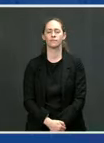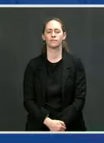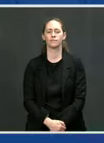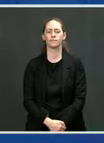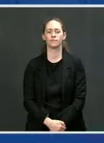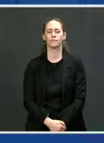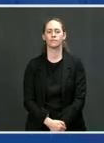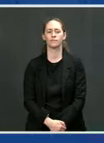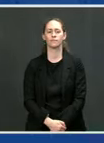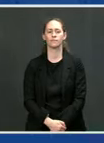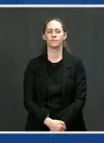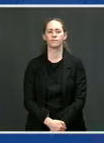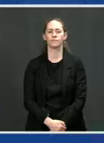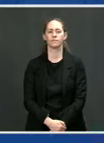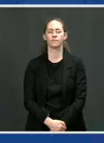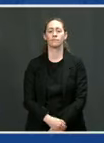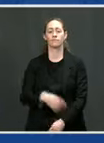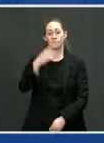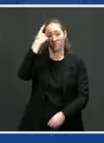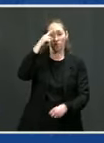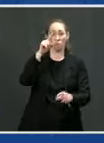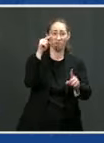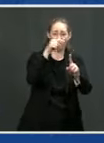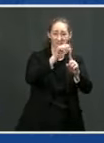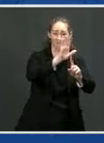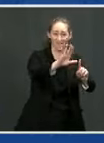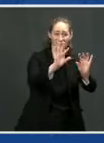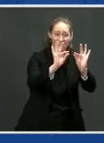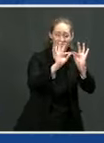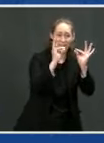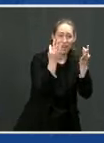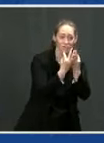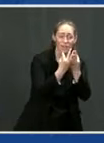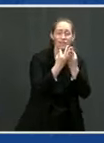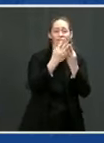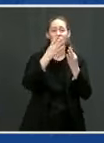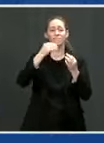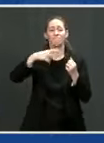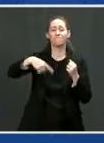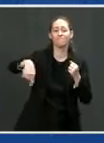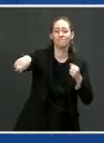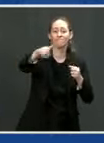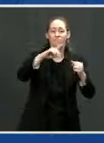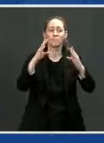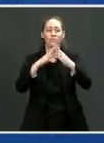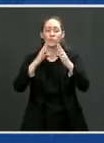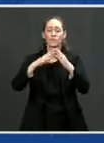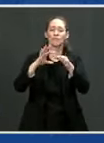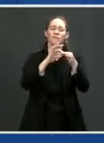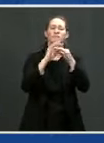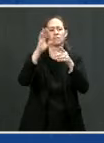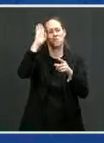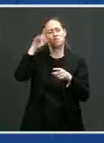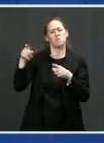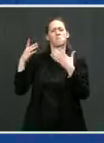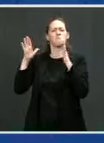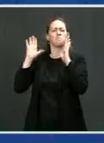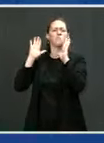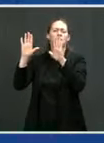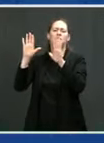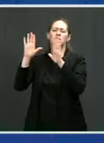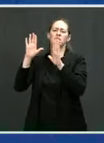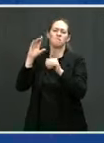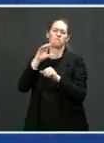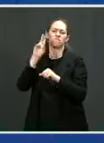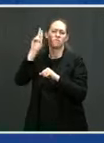To the family, my colleagues, the members of our great Capitol Police Force.